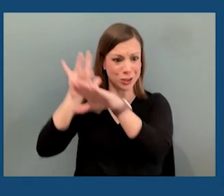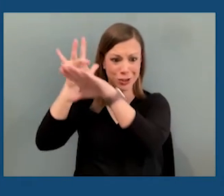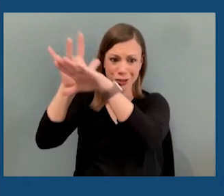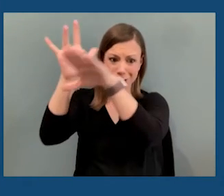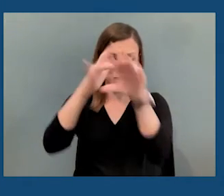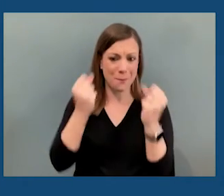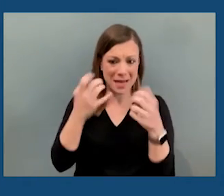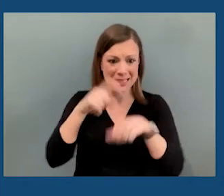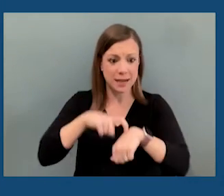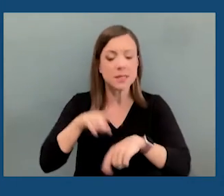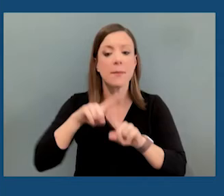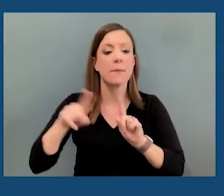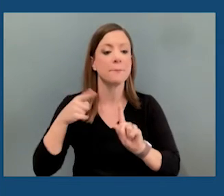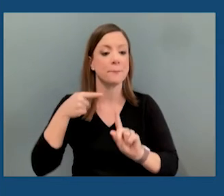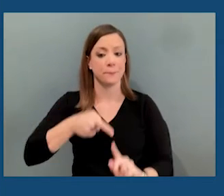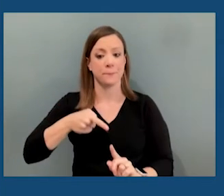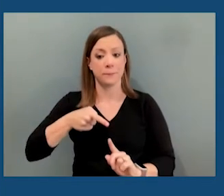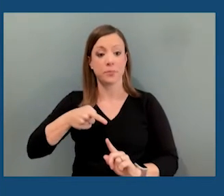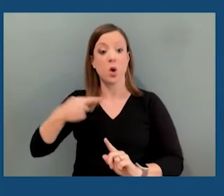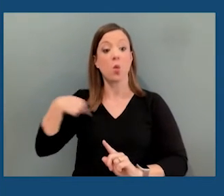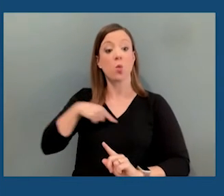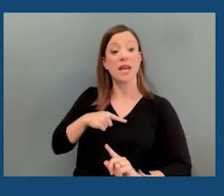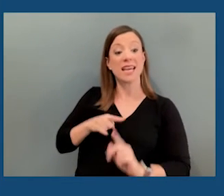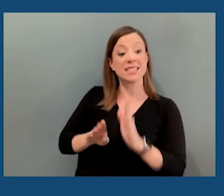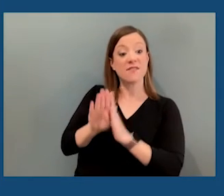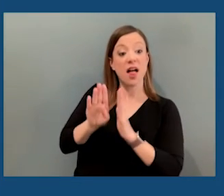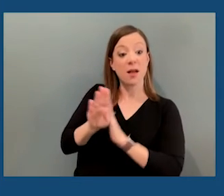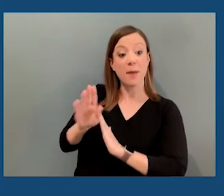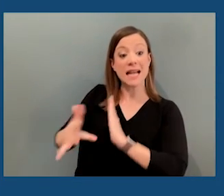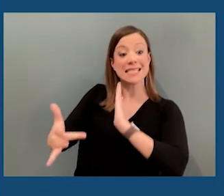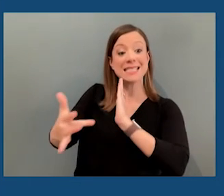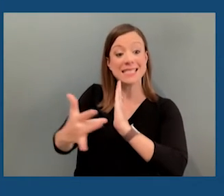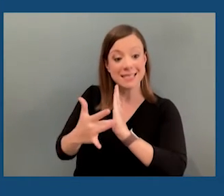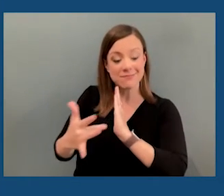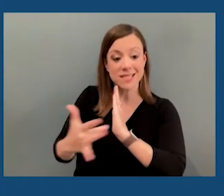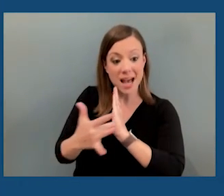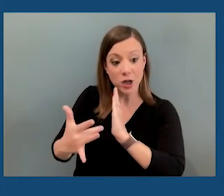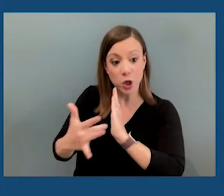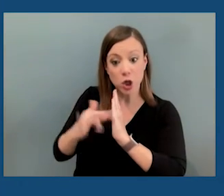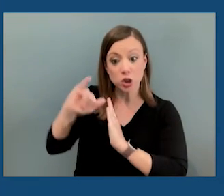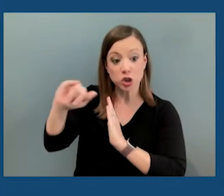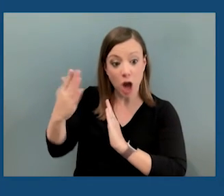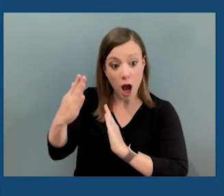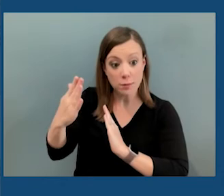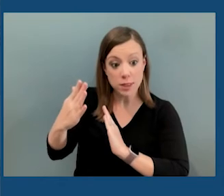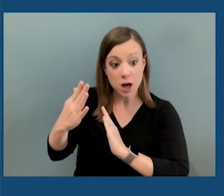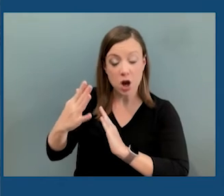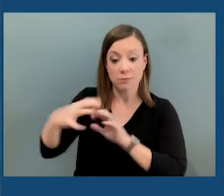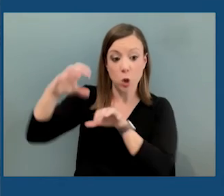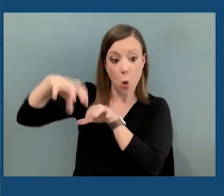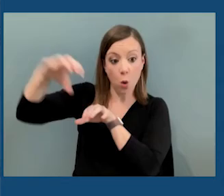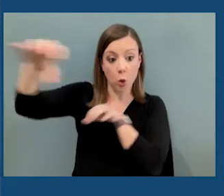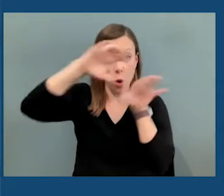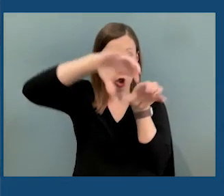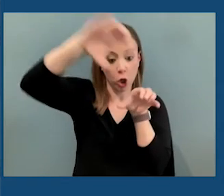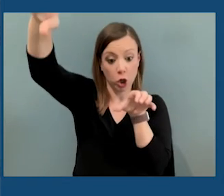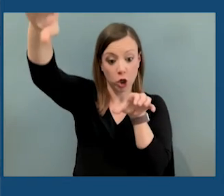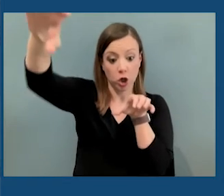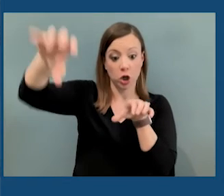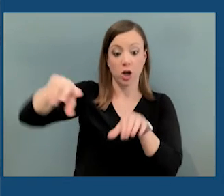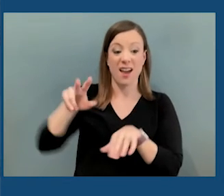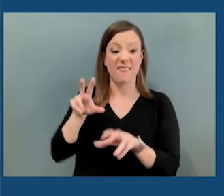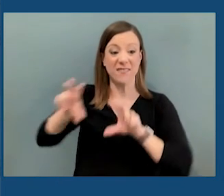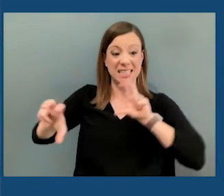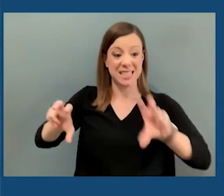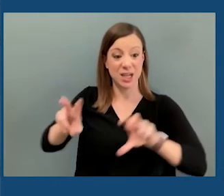a tech and jobs corridor along the I-90, investing $200 million we call on-ramp job training centers. Now,